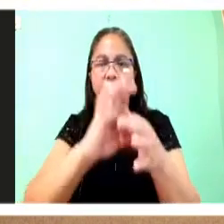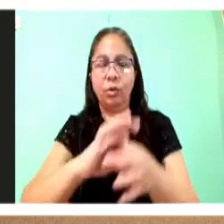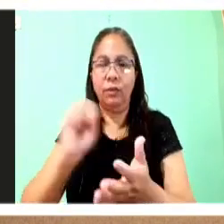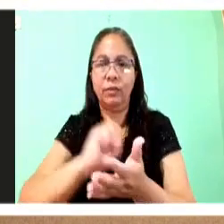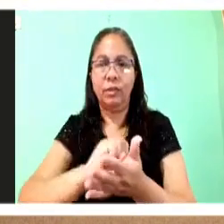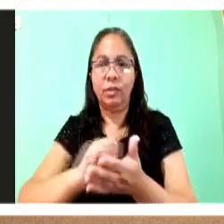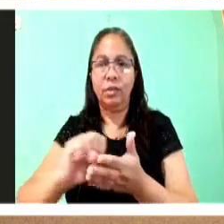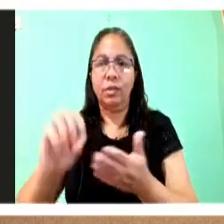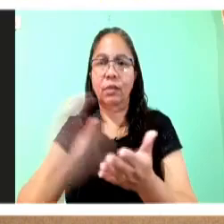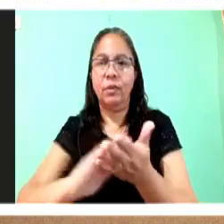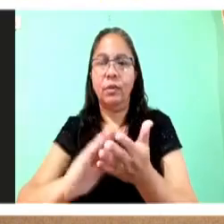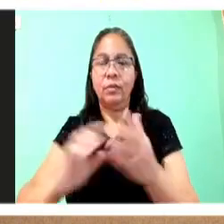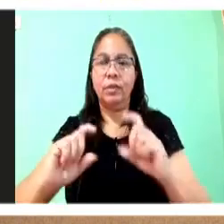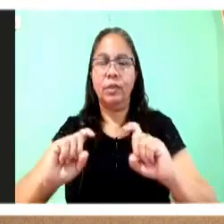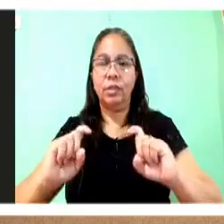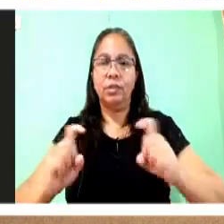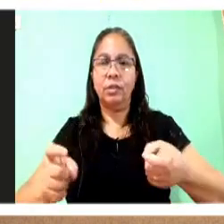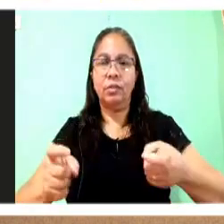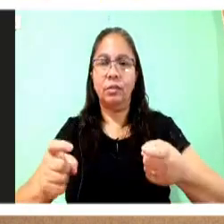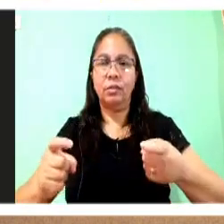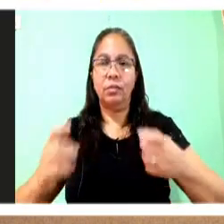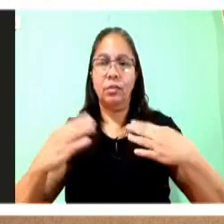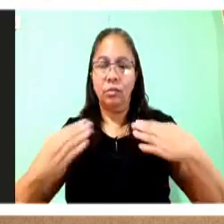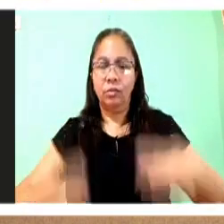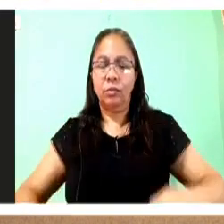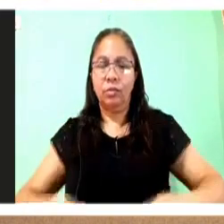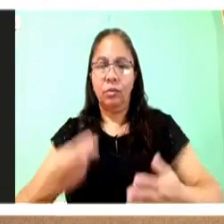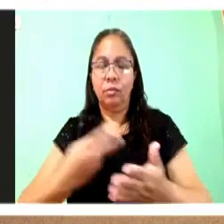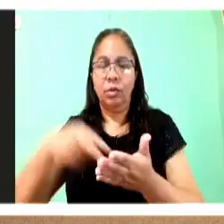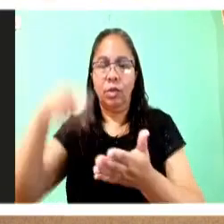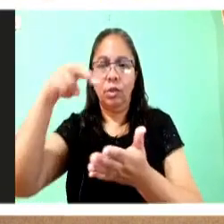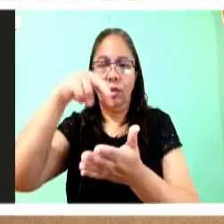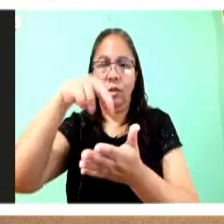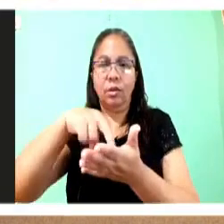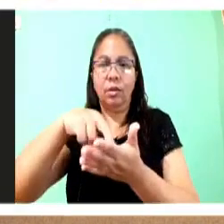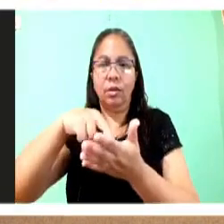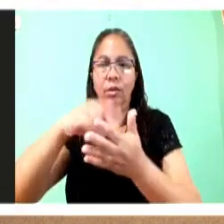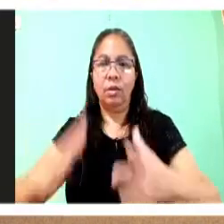the forgiveness of sins, the resurrection of the body.